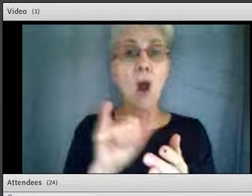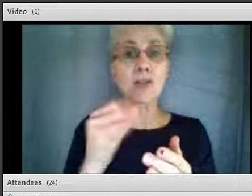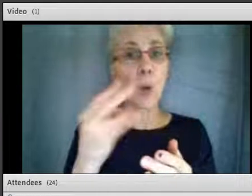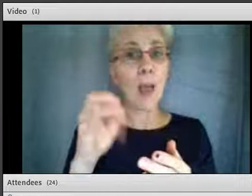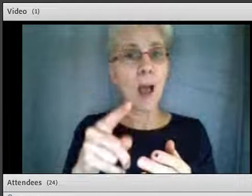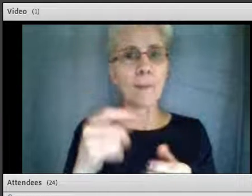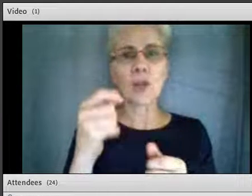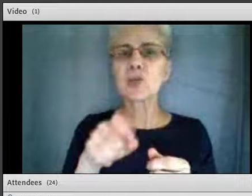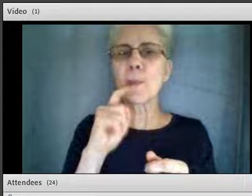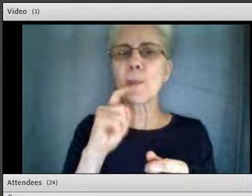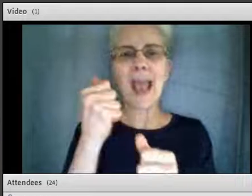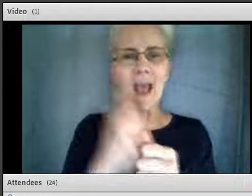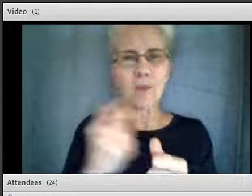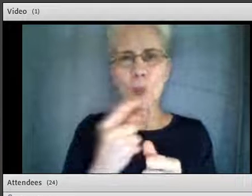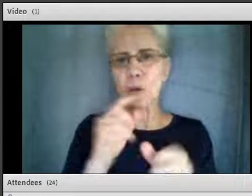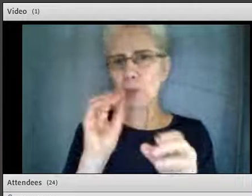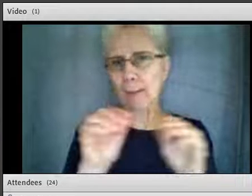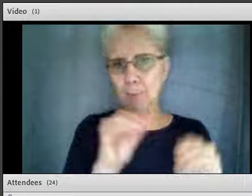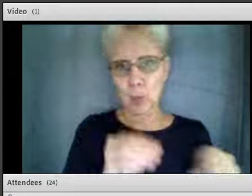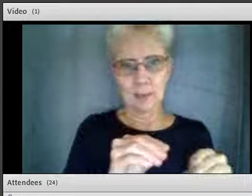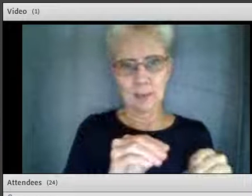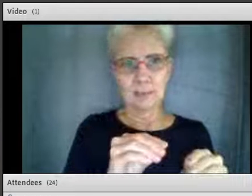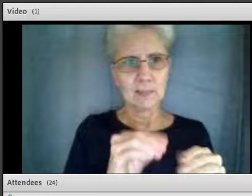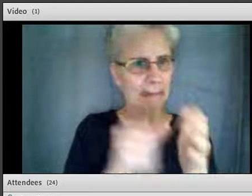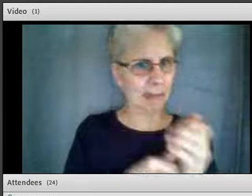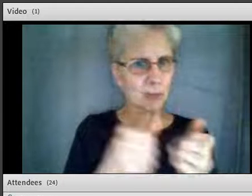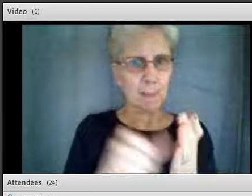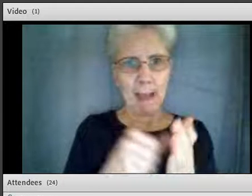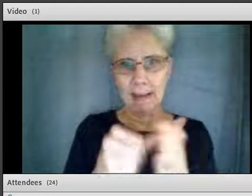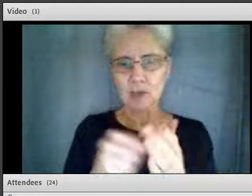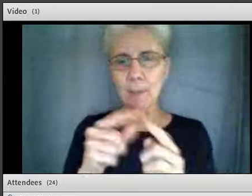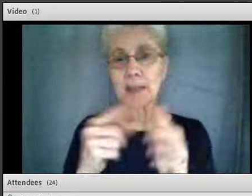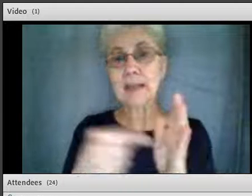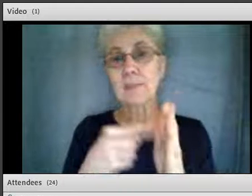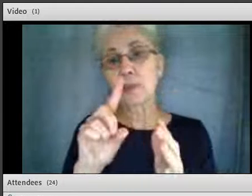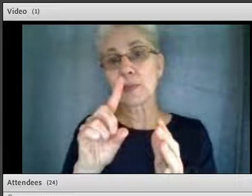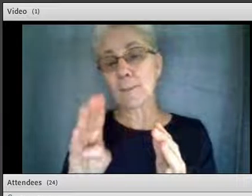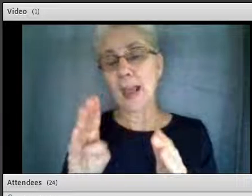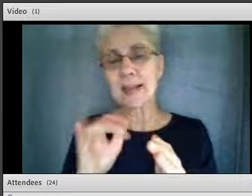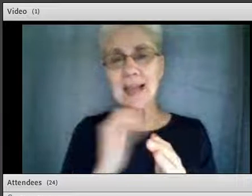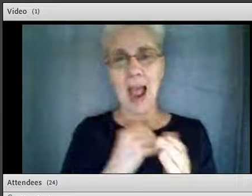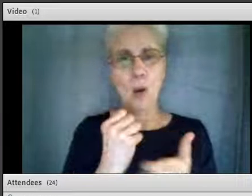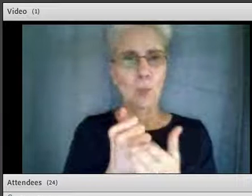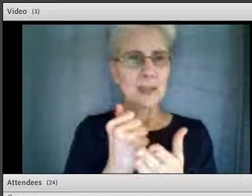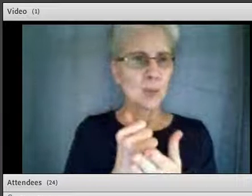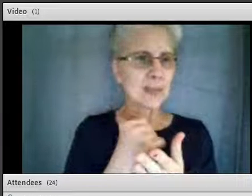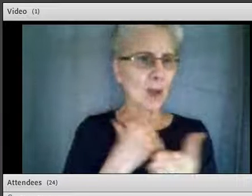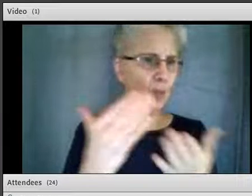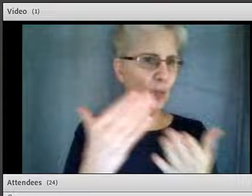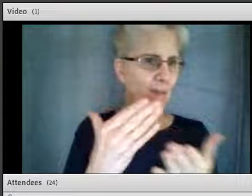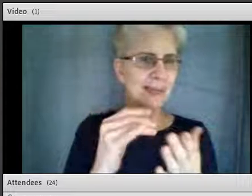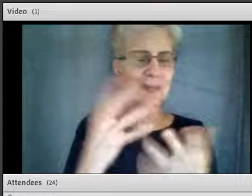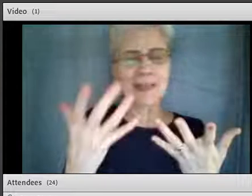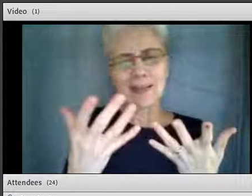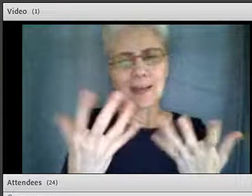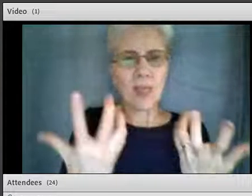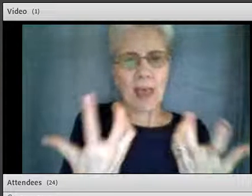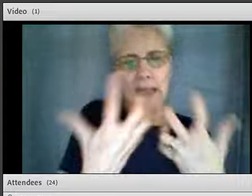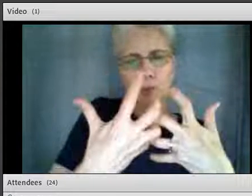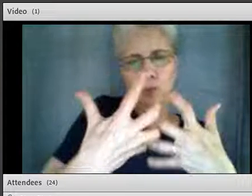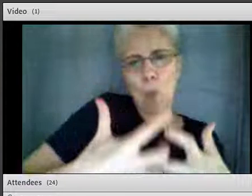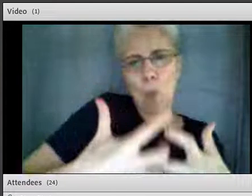But sometimes with database, our resources, our services, they kind of intertwine. So you want to make sure that you just put it